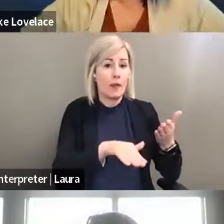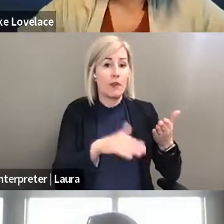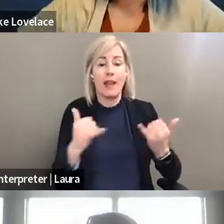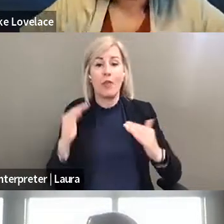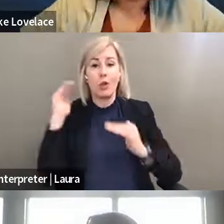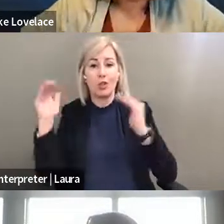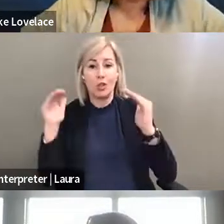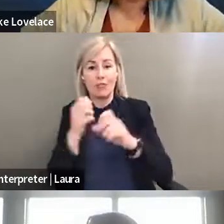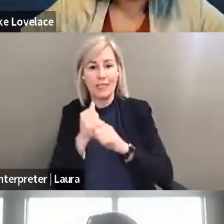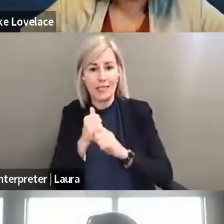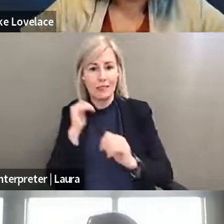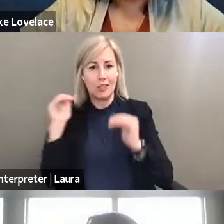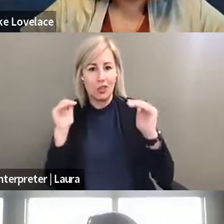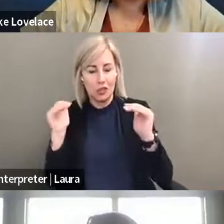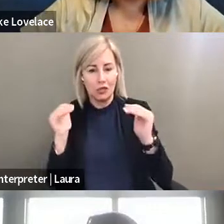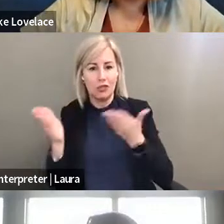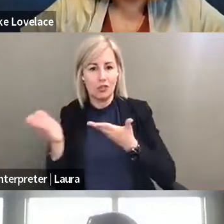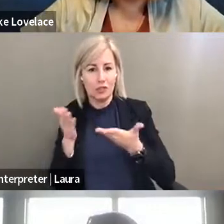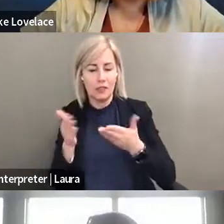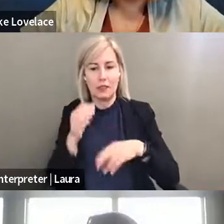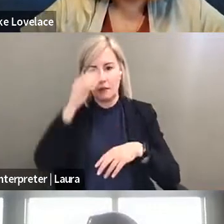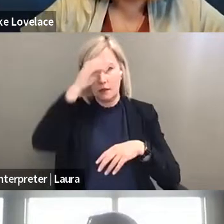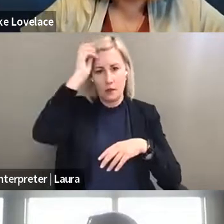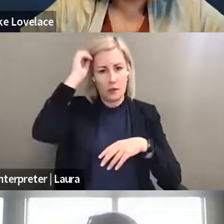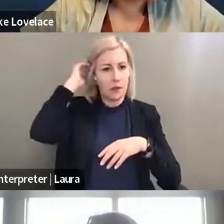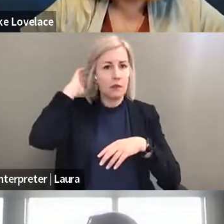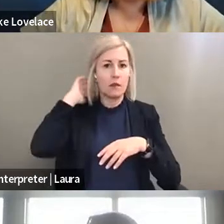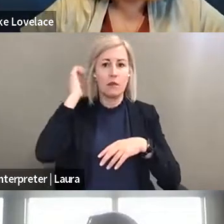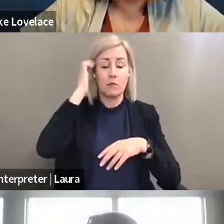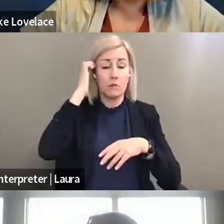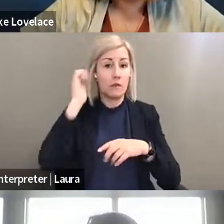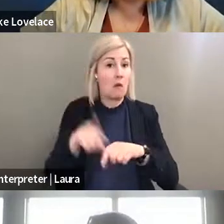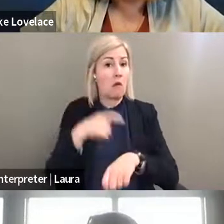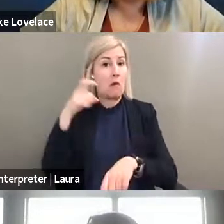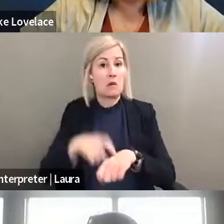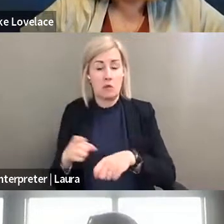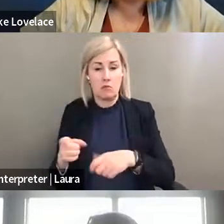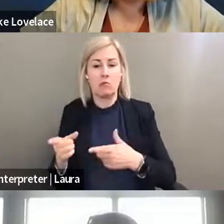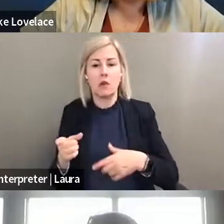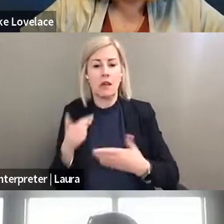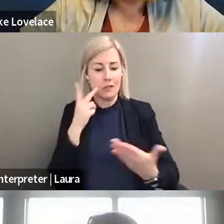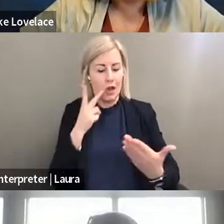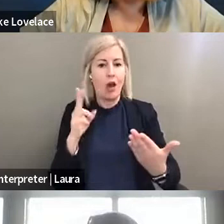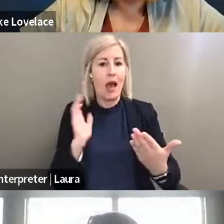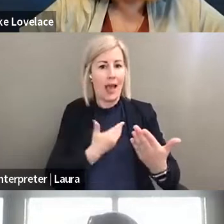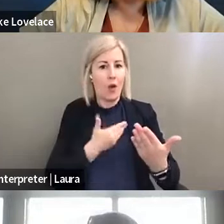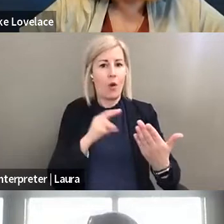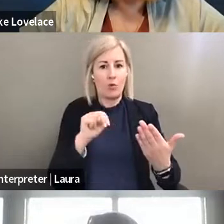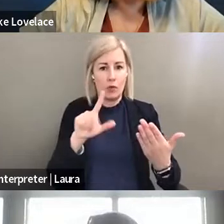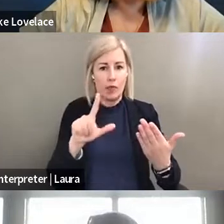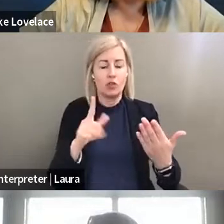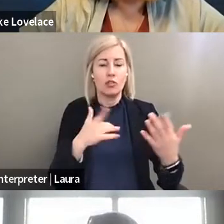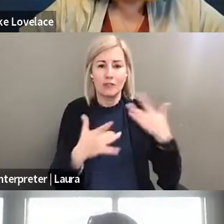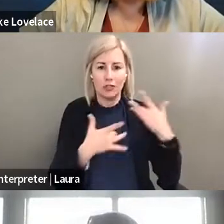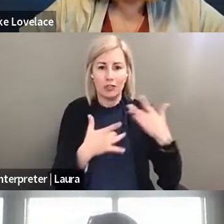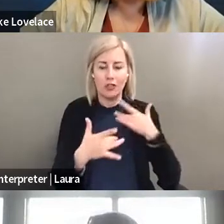and receiving adult services. And she has received services for a long time, and she saw our newsletter, and she has concerns